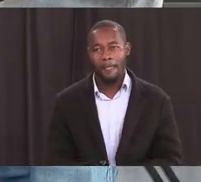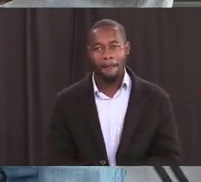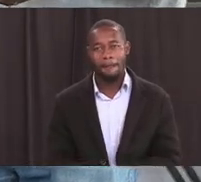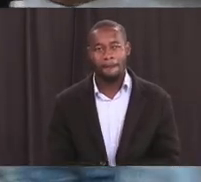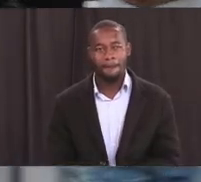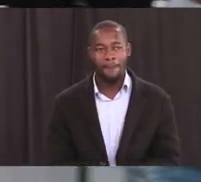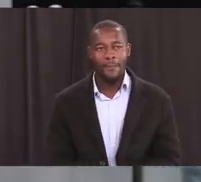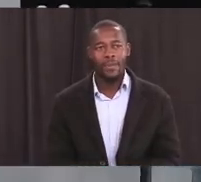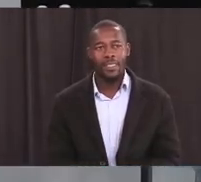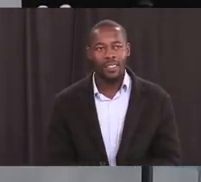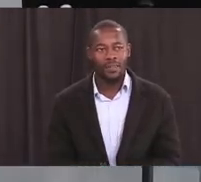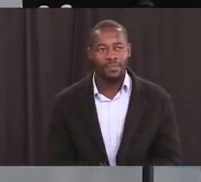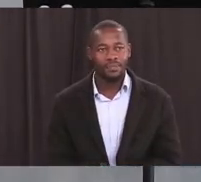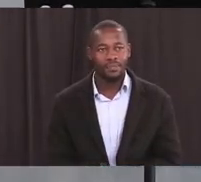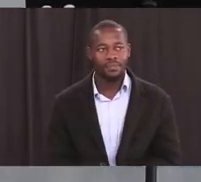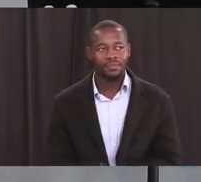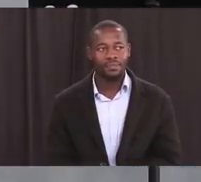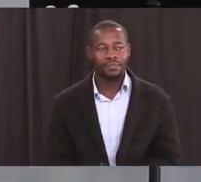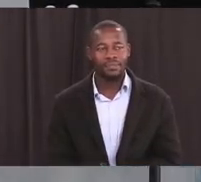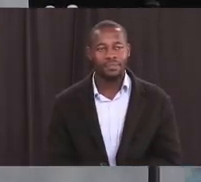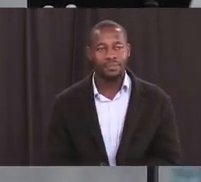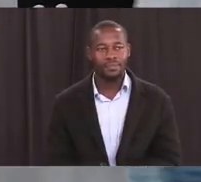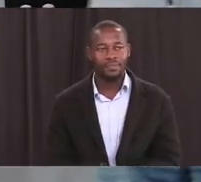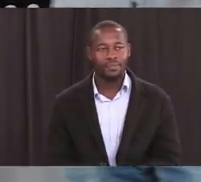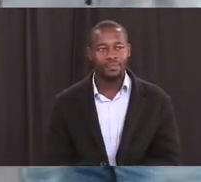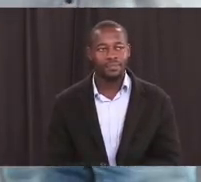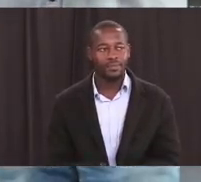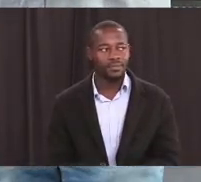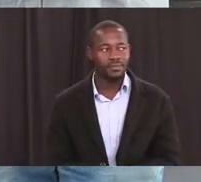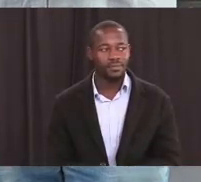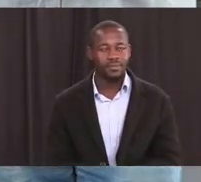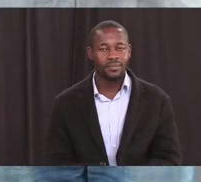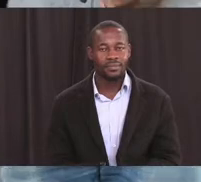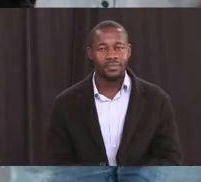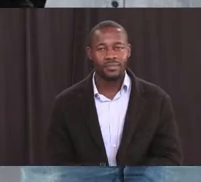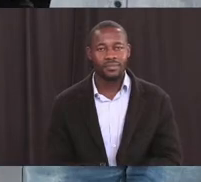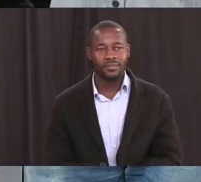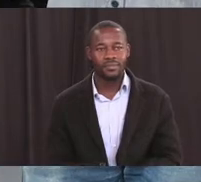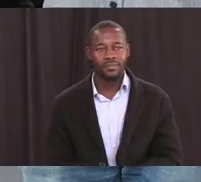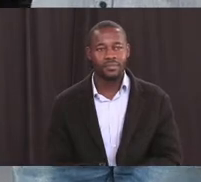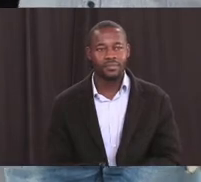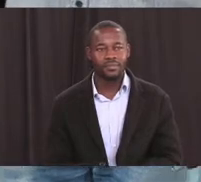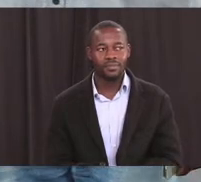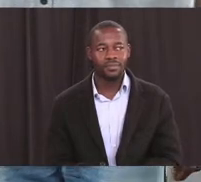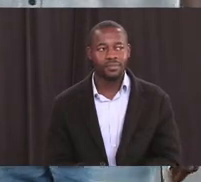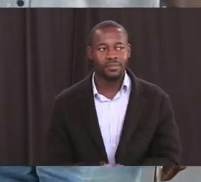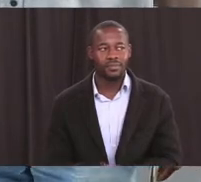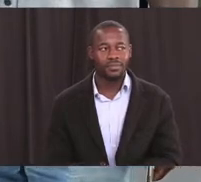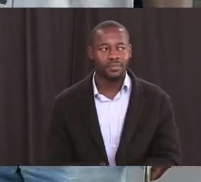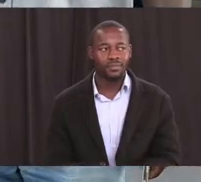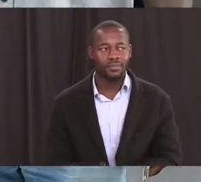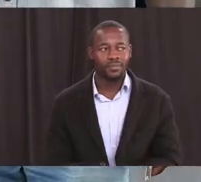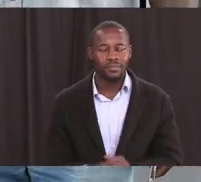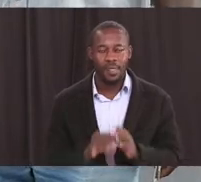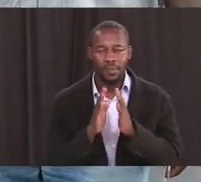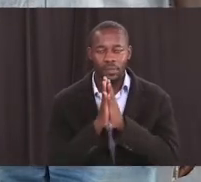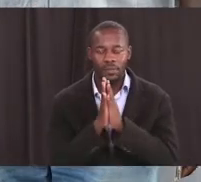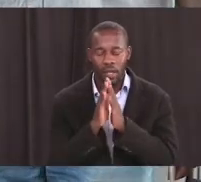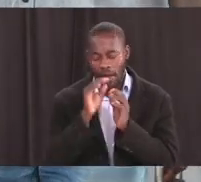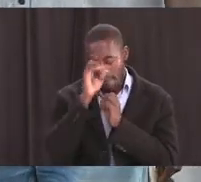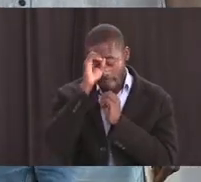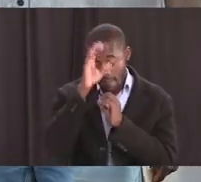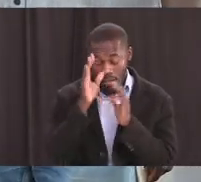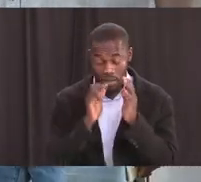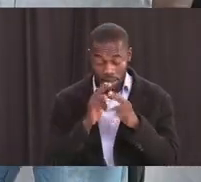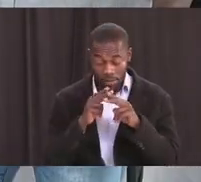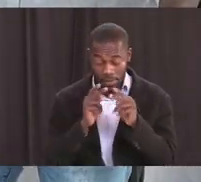Yeah, Karibu Cody. Maybe I can pray even as he starts. Our Heavenly Father, in the name of Jesus, we are so grateful this morning for gathering